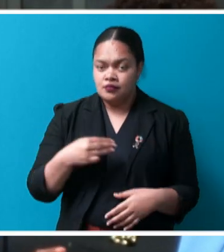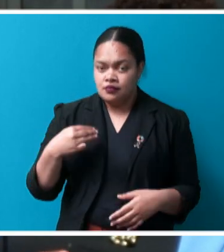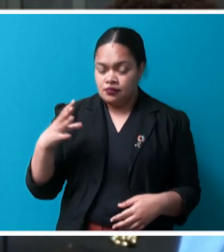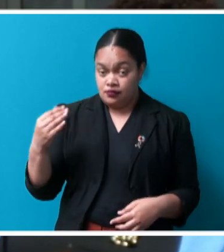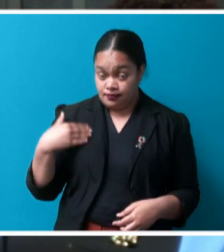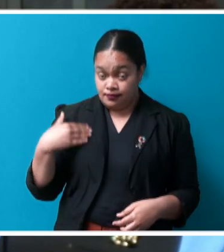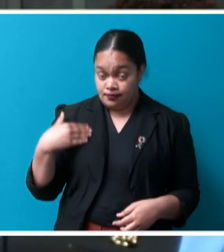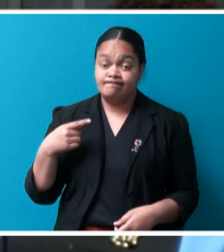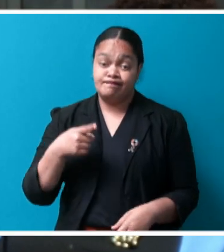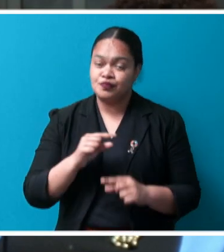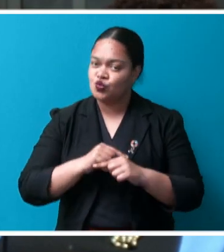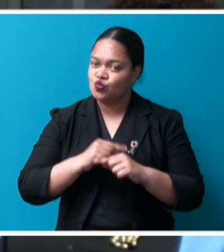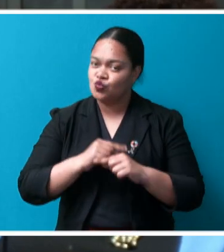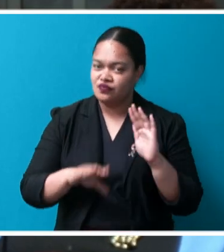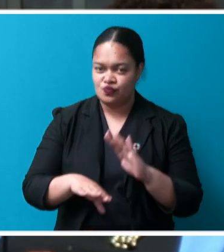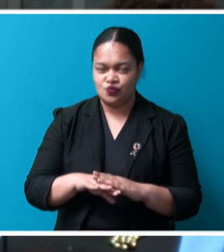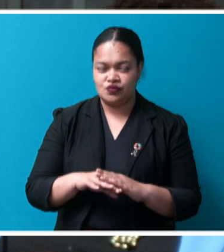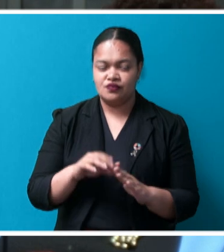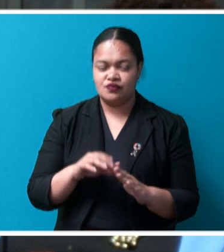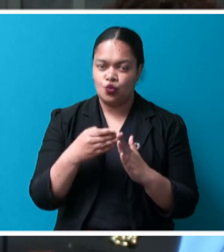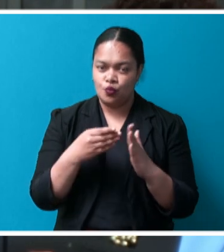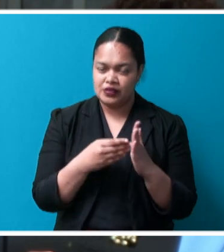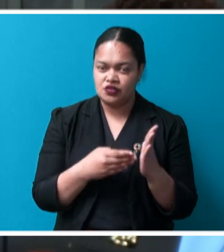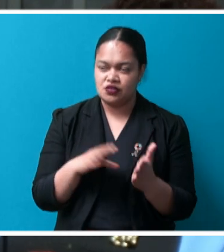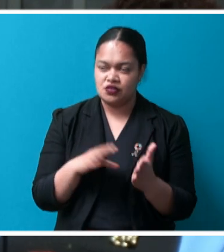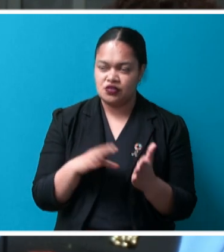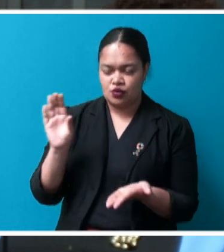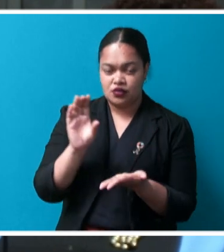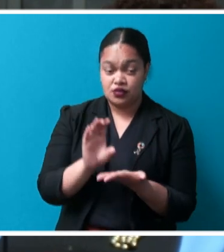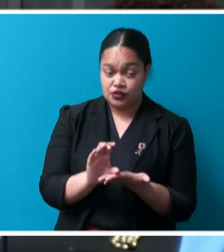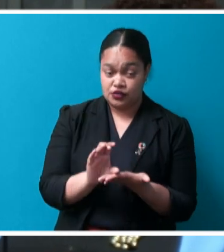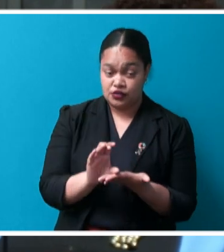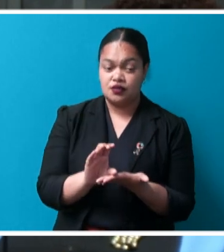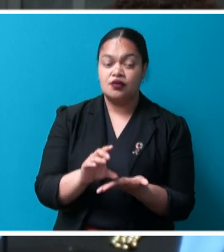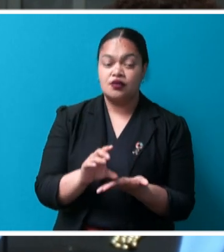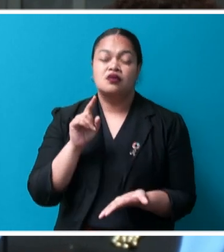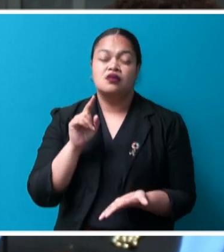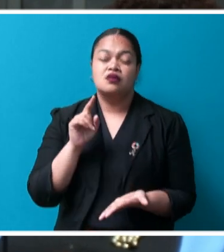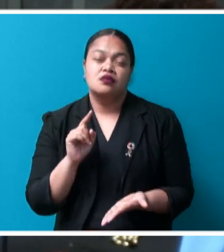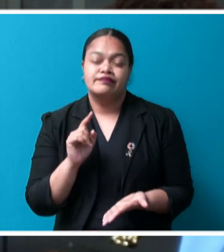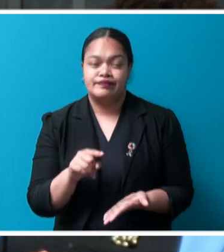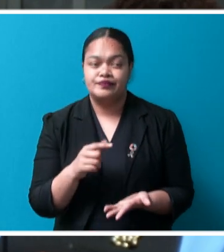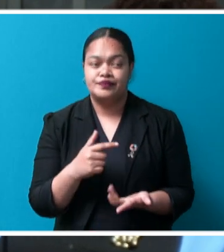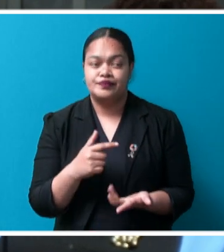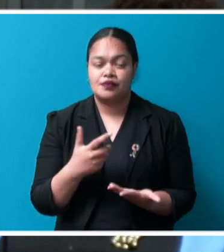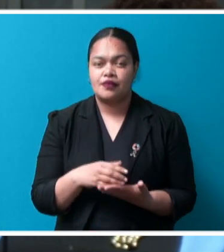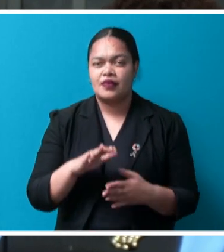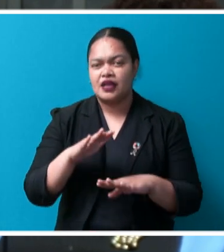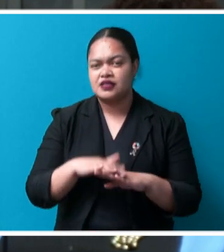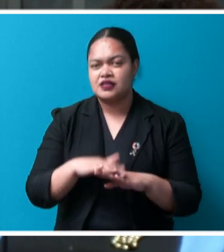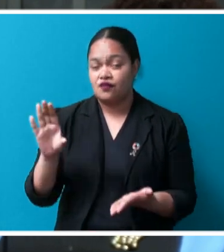grateful for the budgetary allocation, which we term seed funding, and this